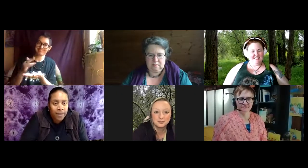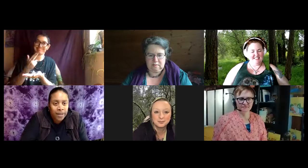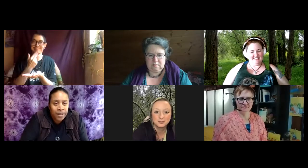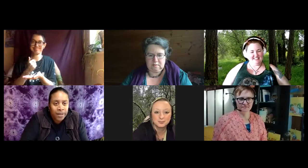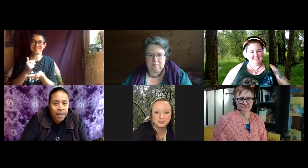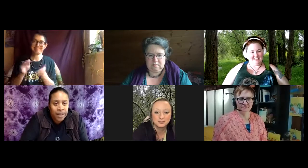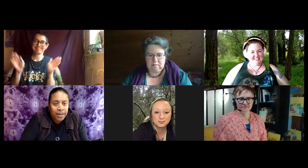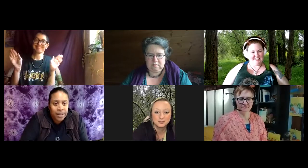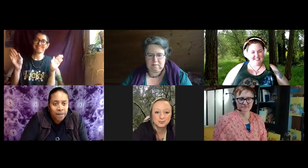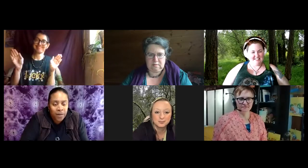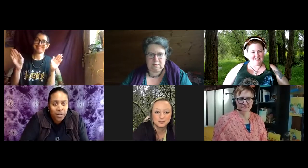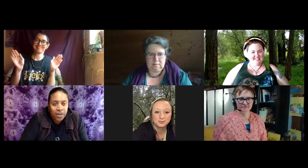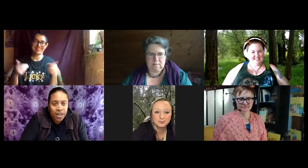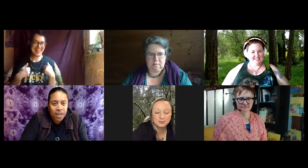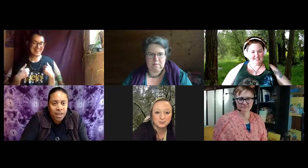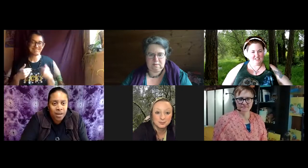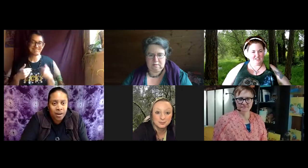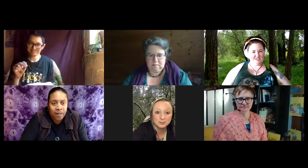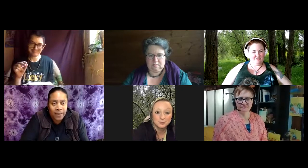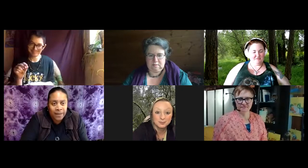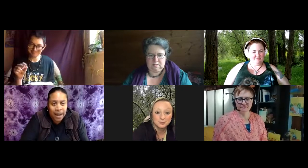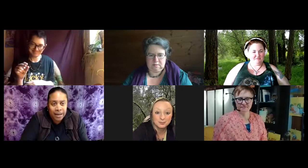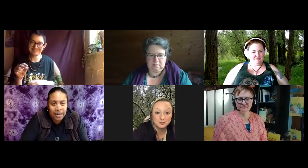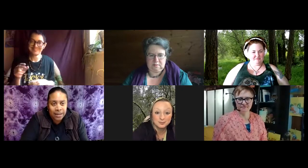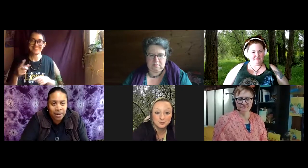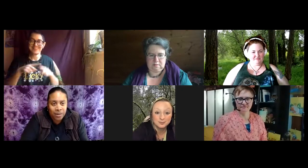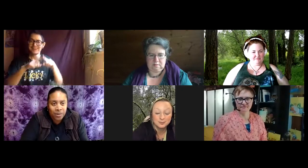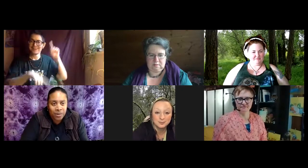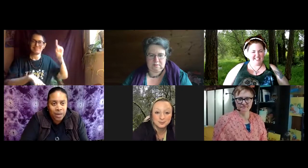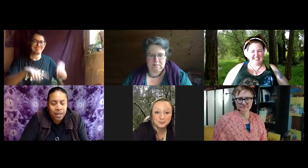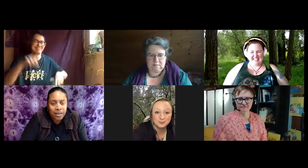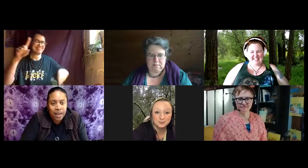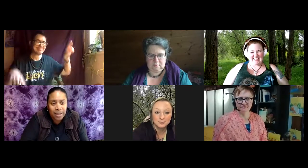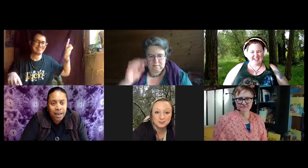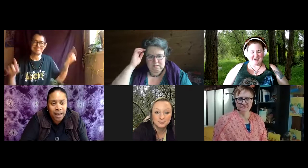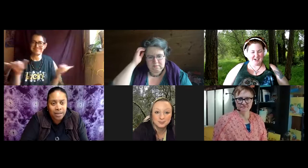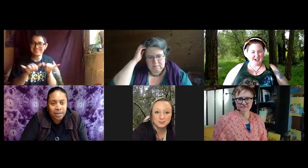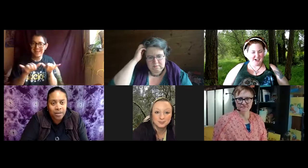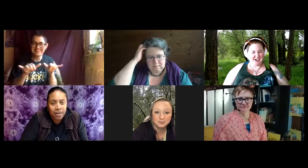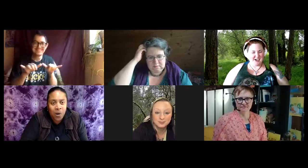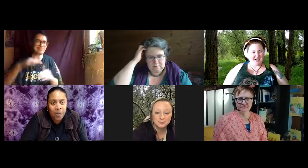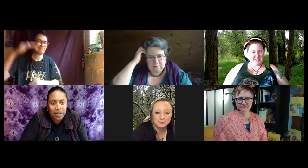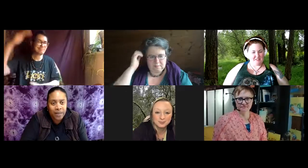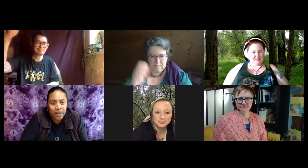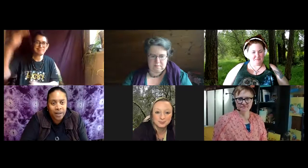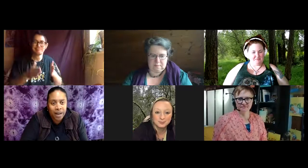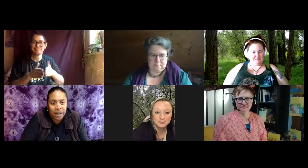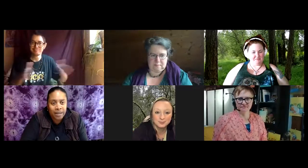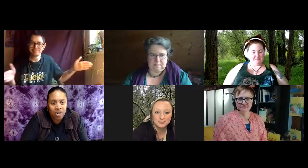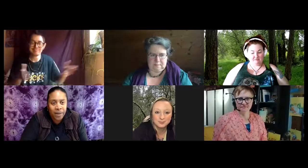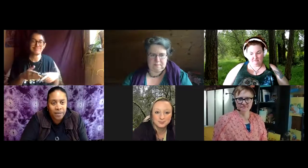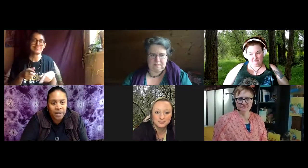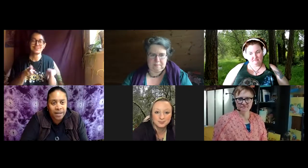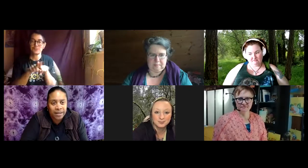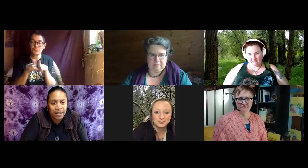lot of misunderstandings and confusions. They think that they're all very tiny and cute and sweet. That's not the case. There's so many different